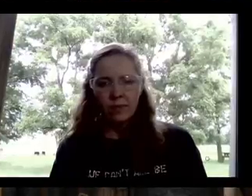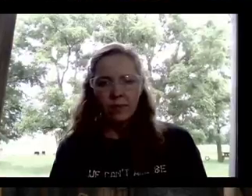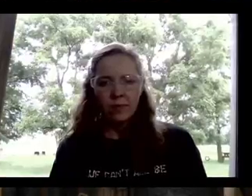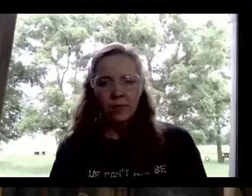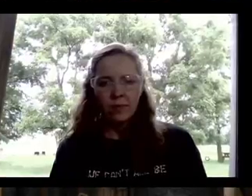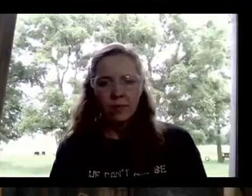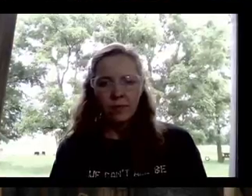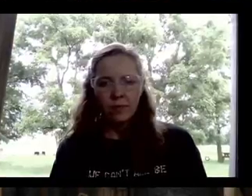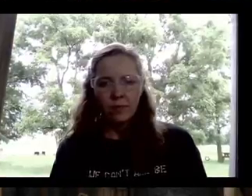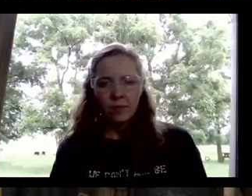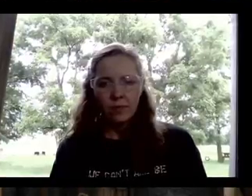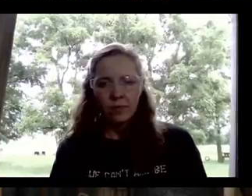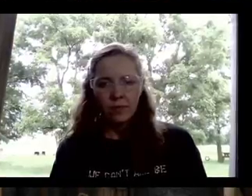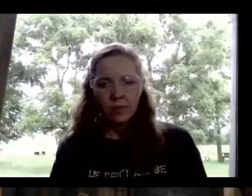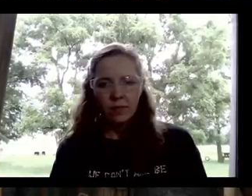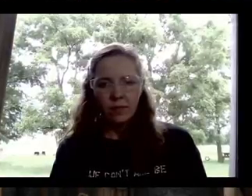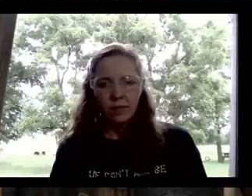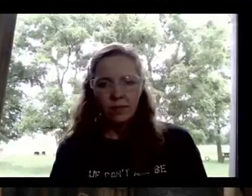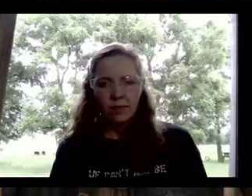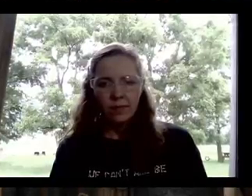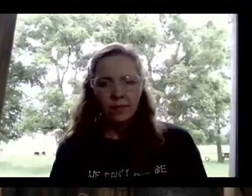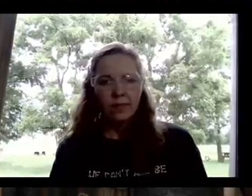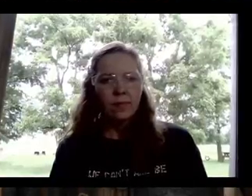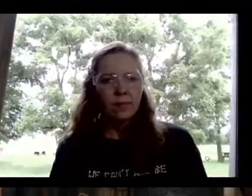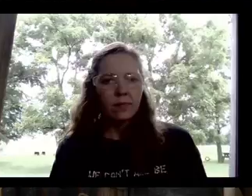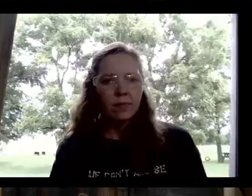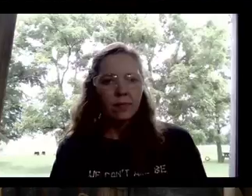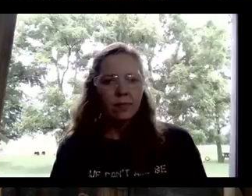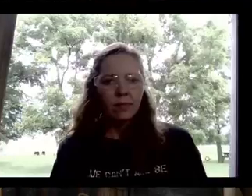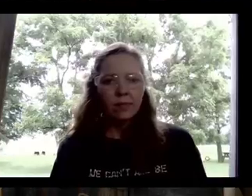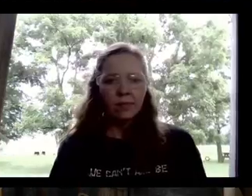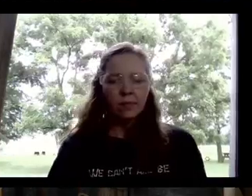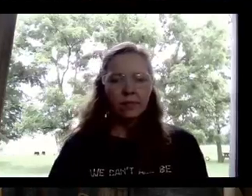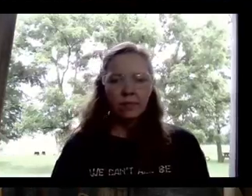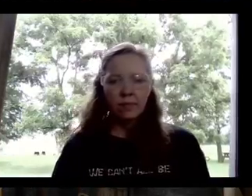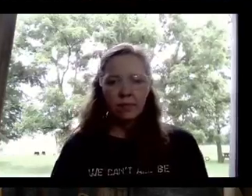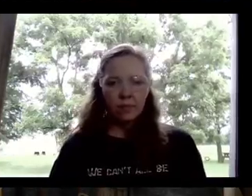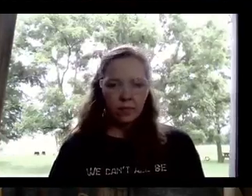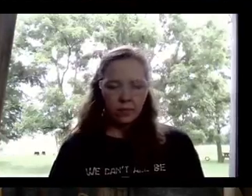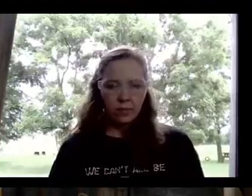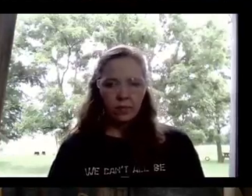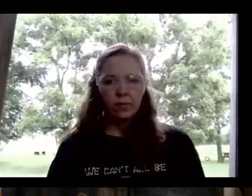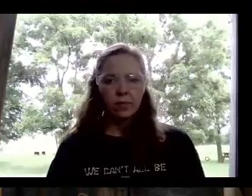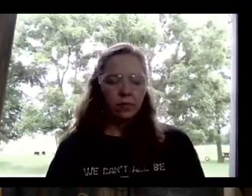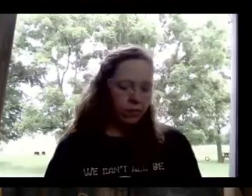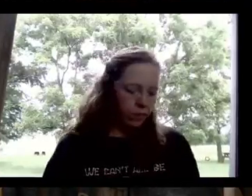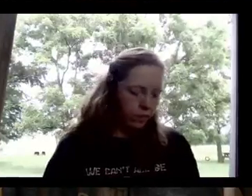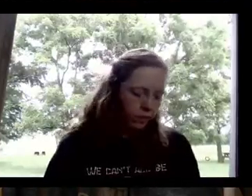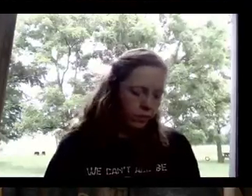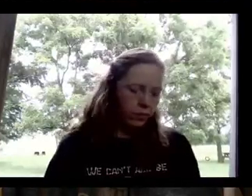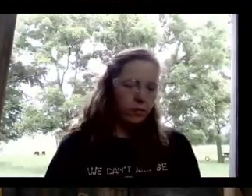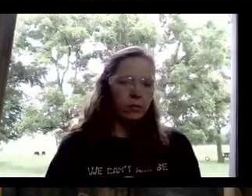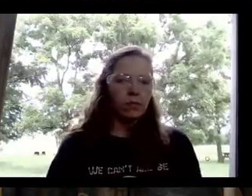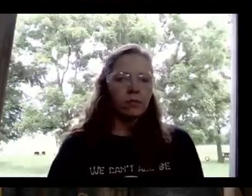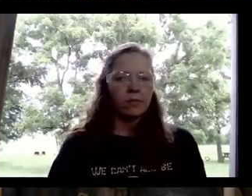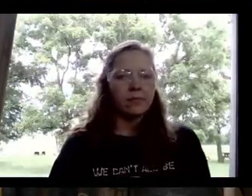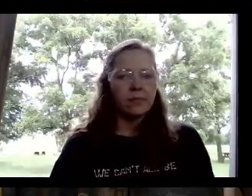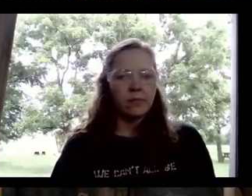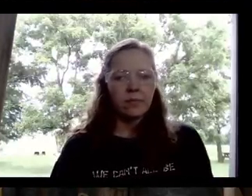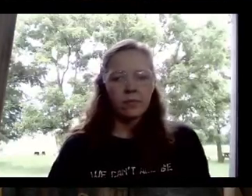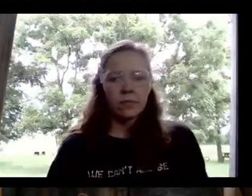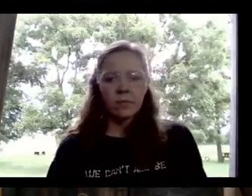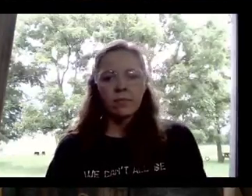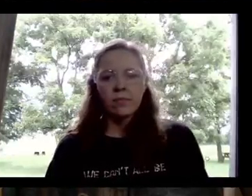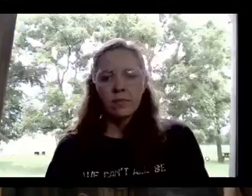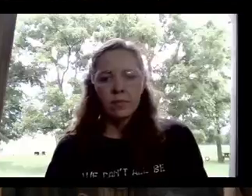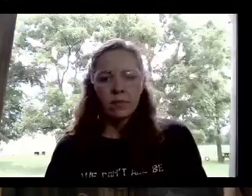in industry. So they used to bring out, like I said, they used to load wrought iron bars and stuff